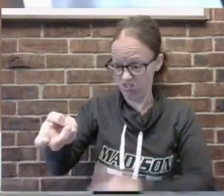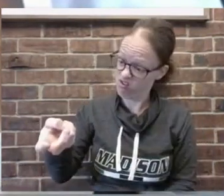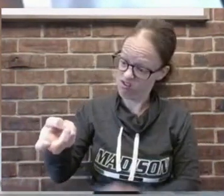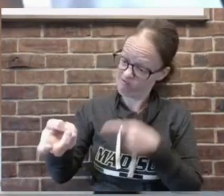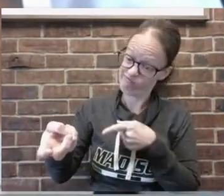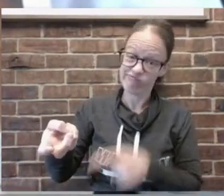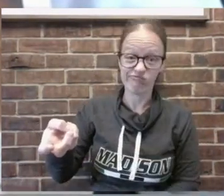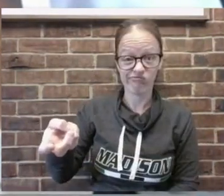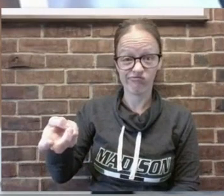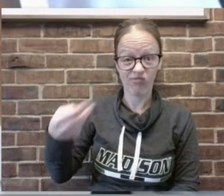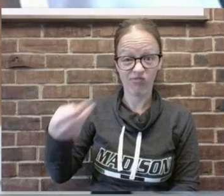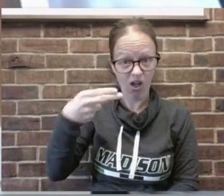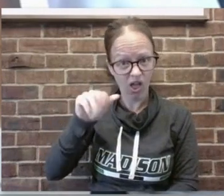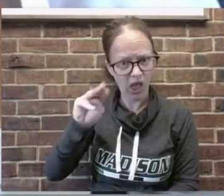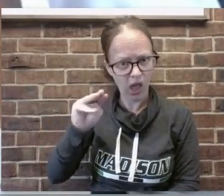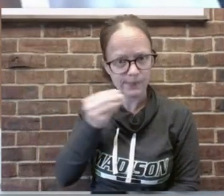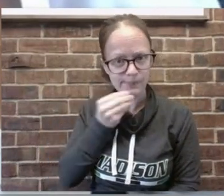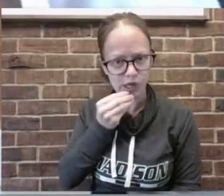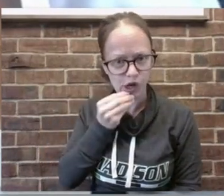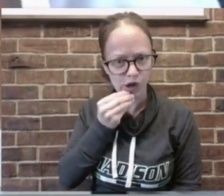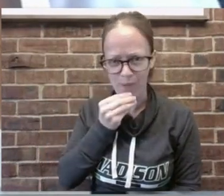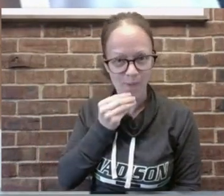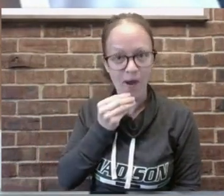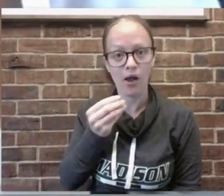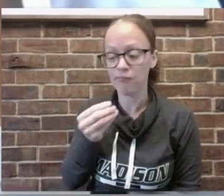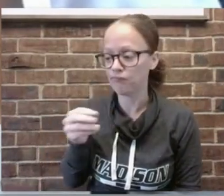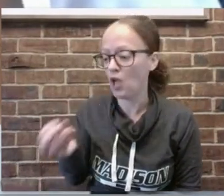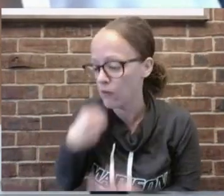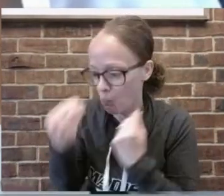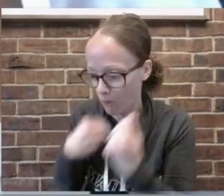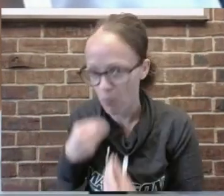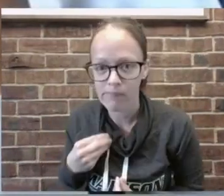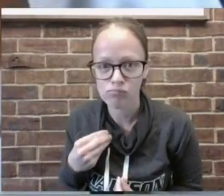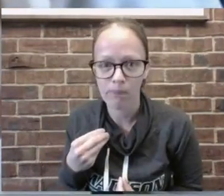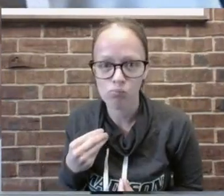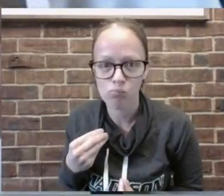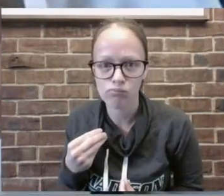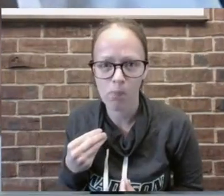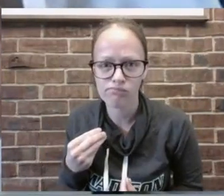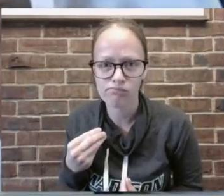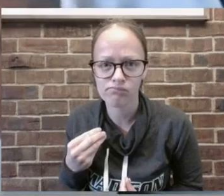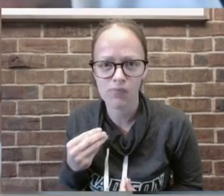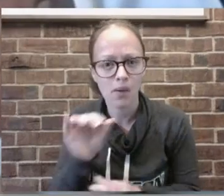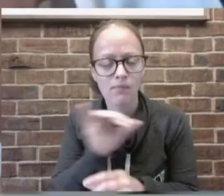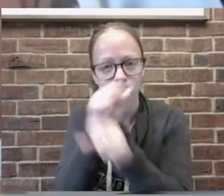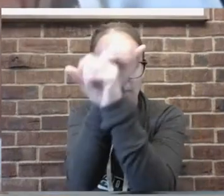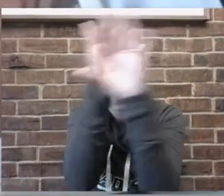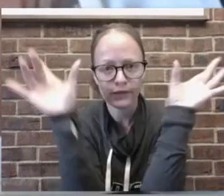lying there in the straw so I ate it up think of it as a big cheeseburger just lying there